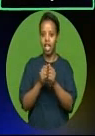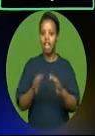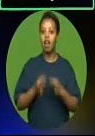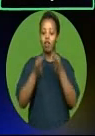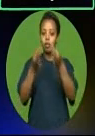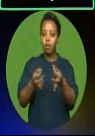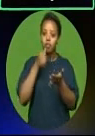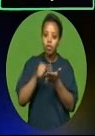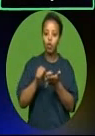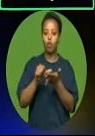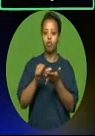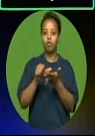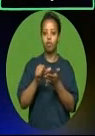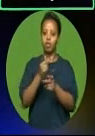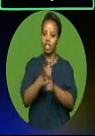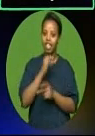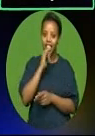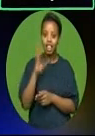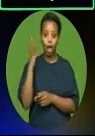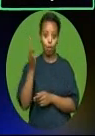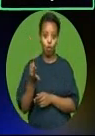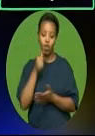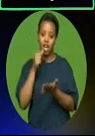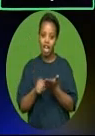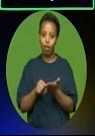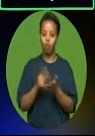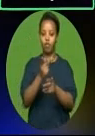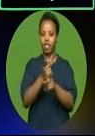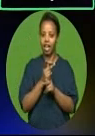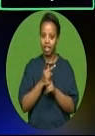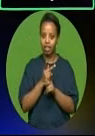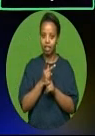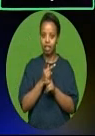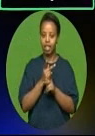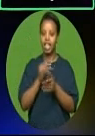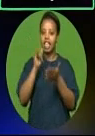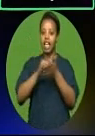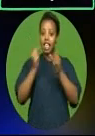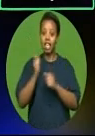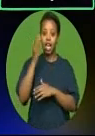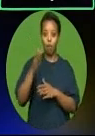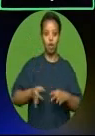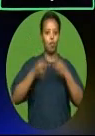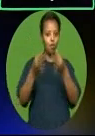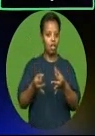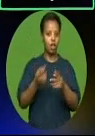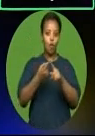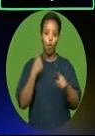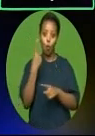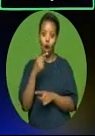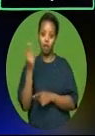Transferable letter of credit is a type of letter of credit that can be passed from